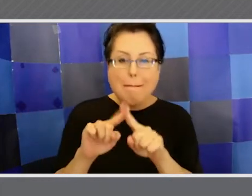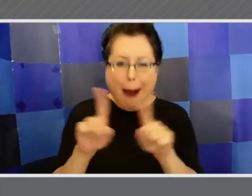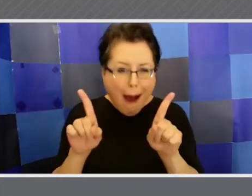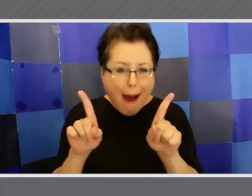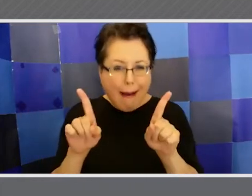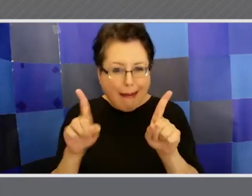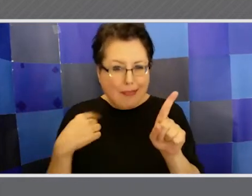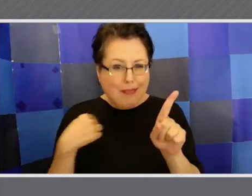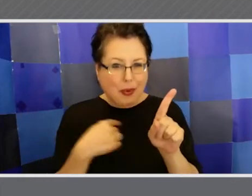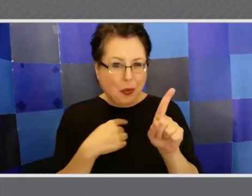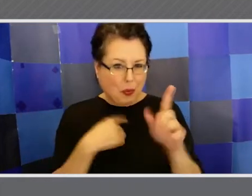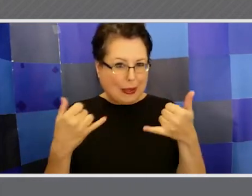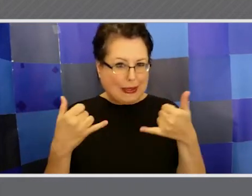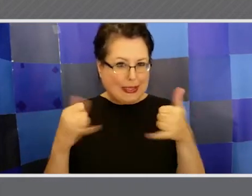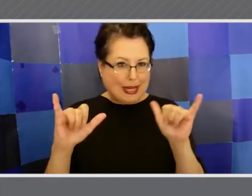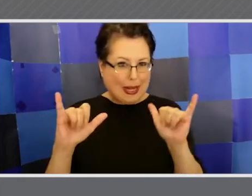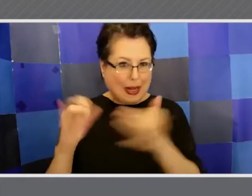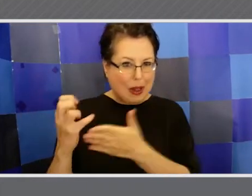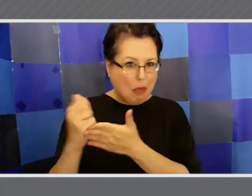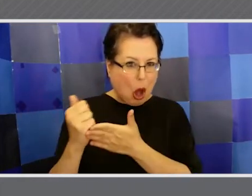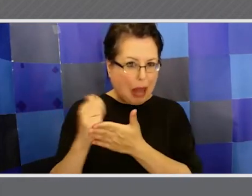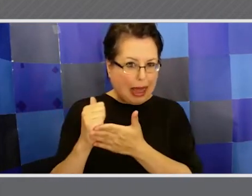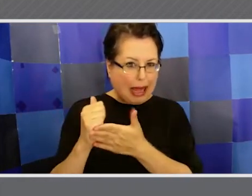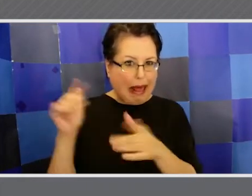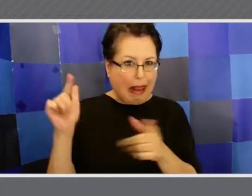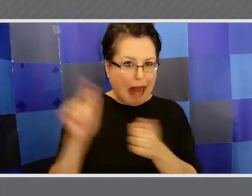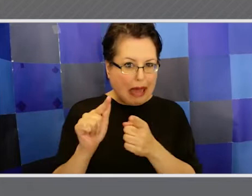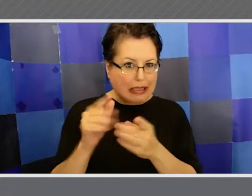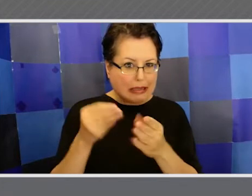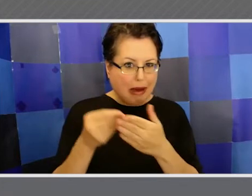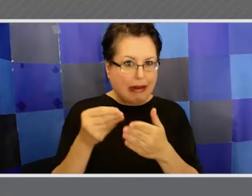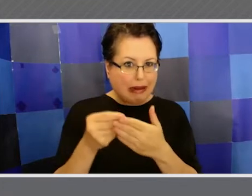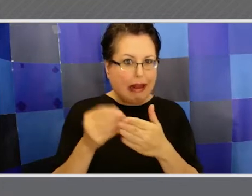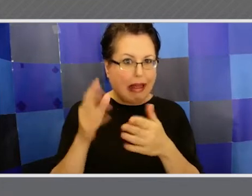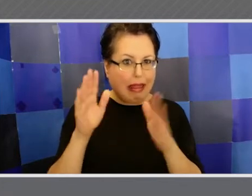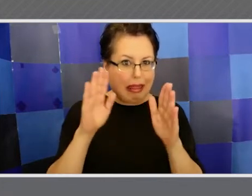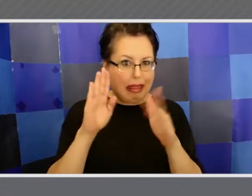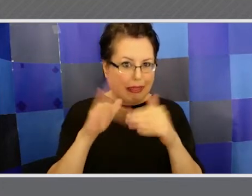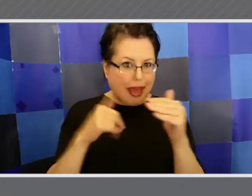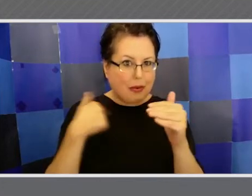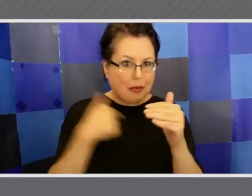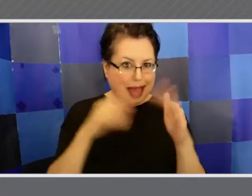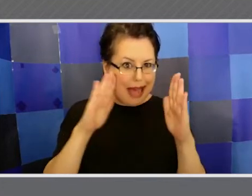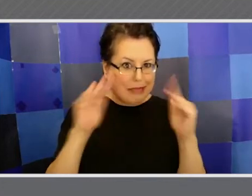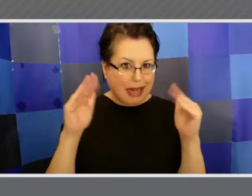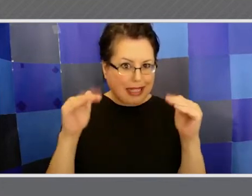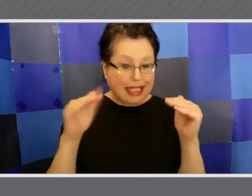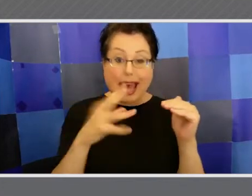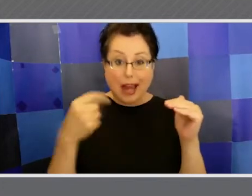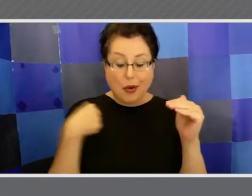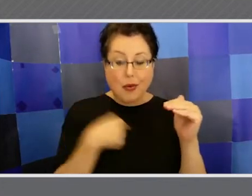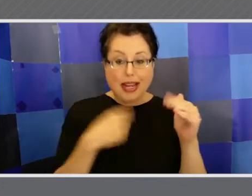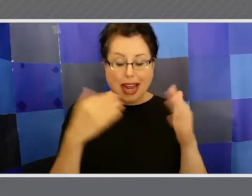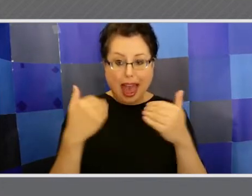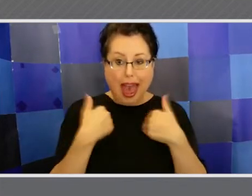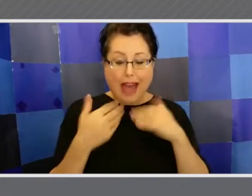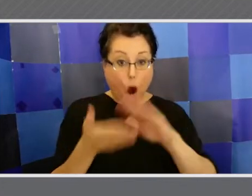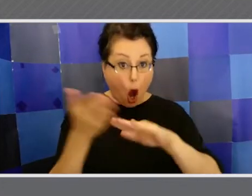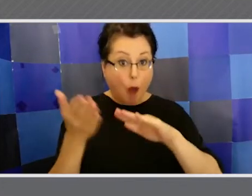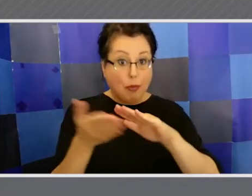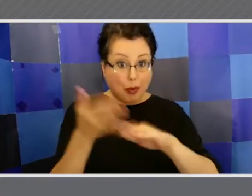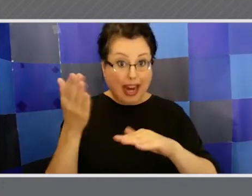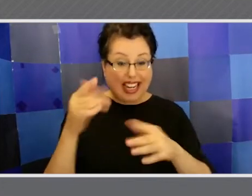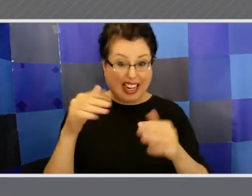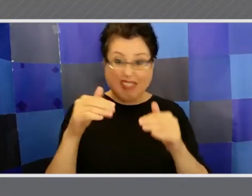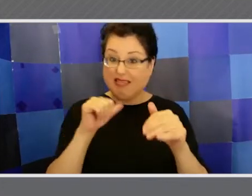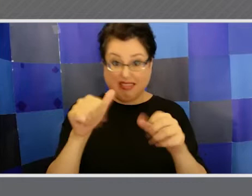we still brought in less than we expected. And then jumping to this last bullet, there was an overall operating deficit of $30 million at the end of the